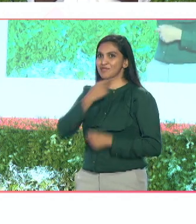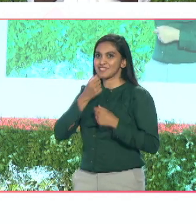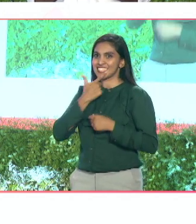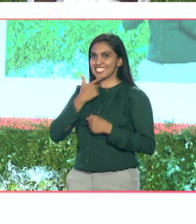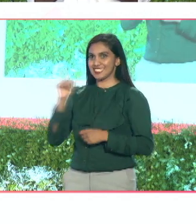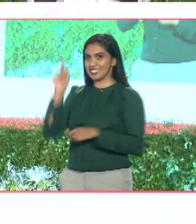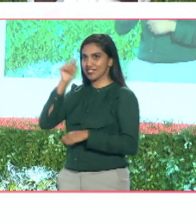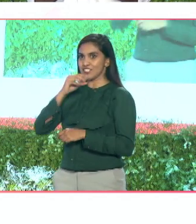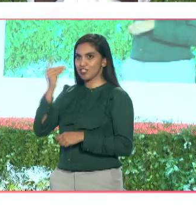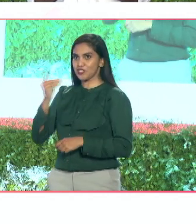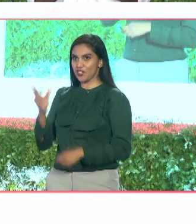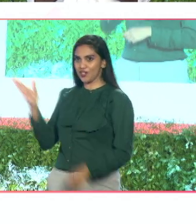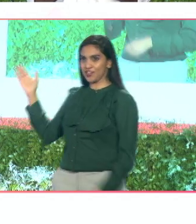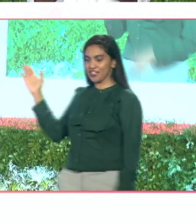I'll